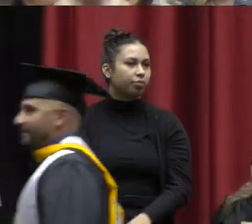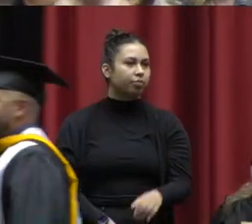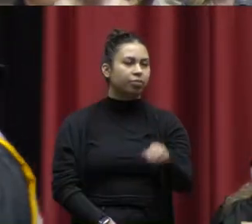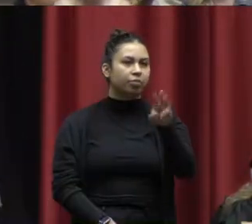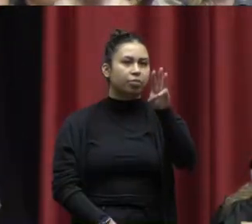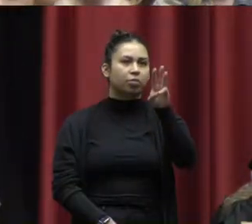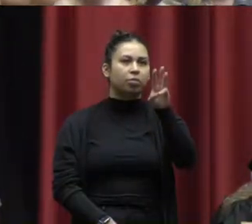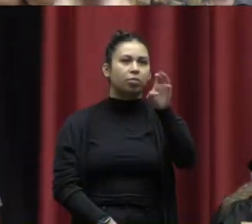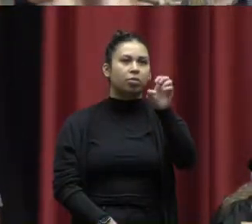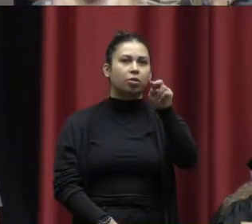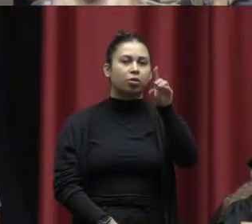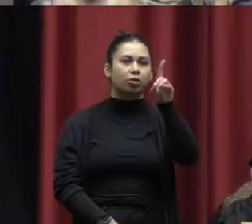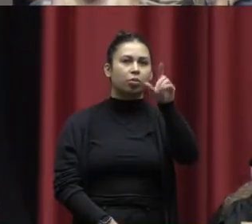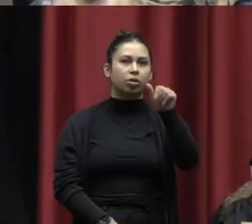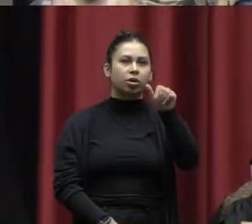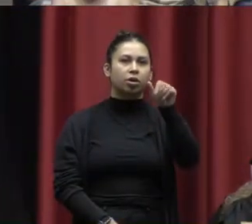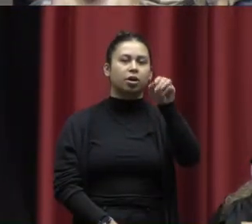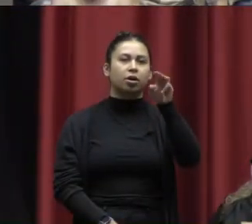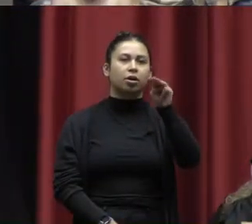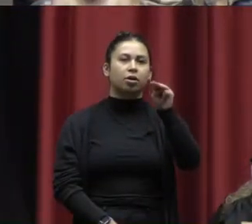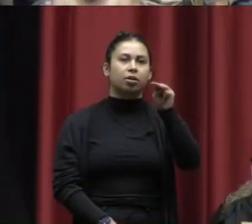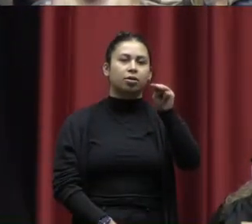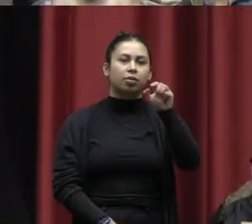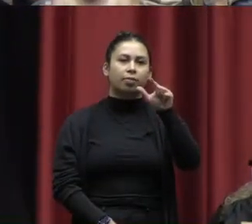Wendy Melka.